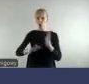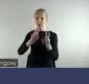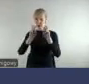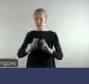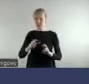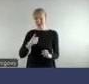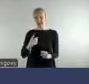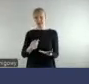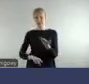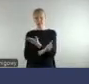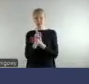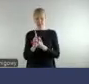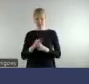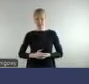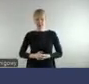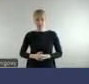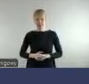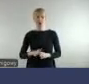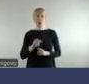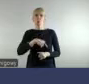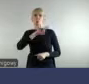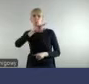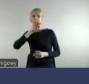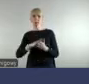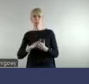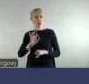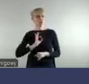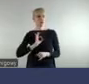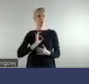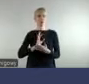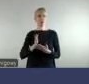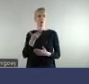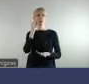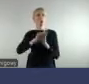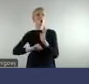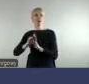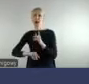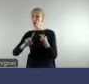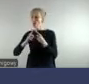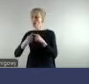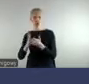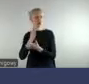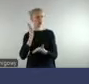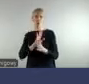agenda of its own, but we should act for the benefit of the county.